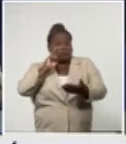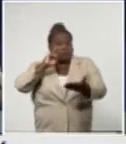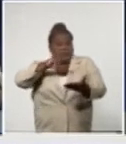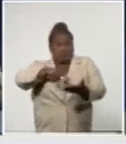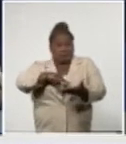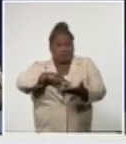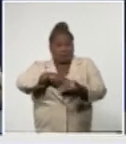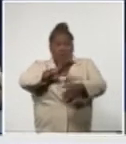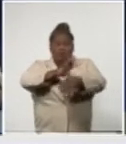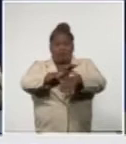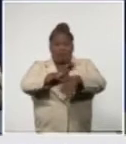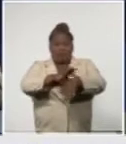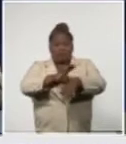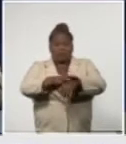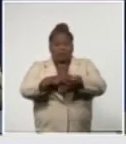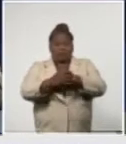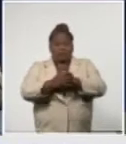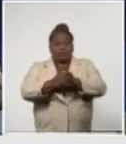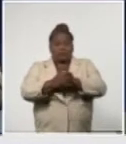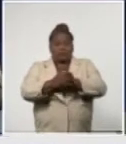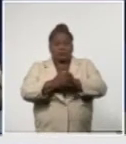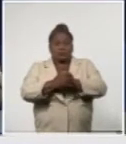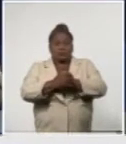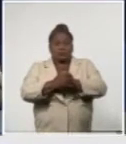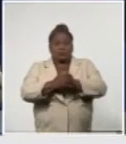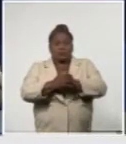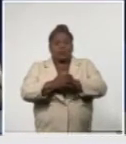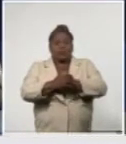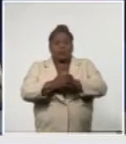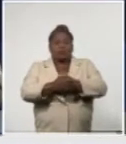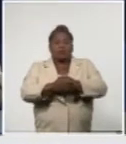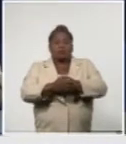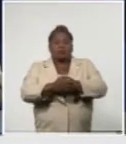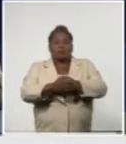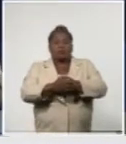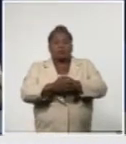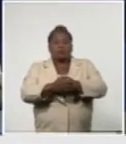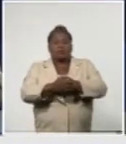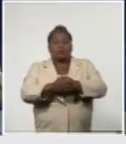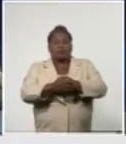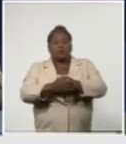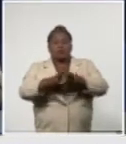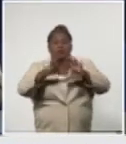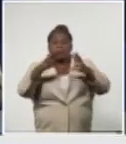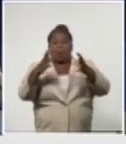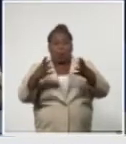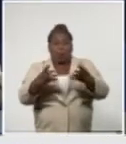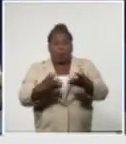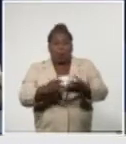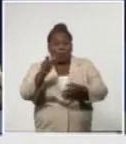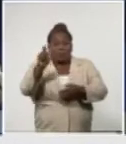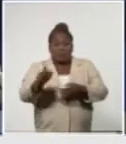has become in the last few weeks in the epidemic's epicenter, and it already accounts